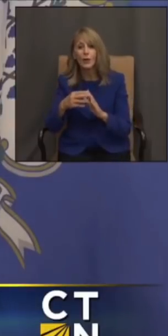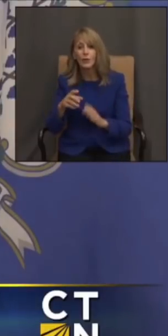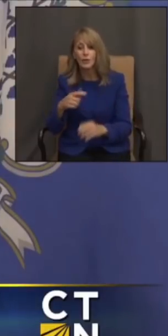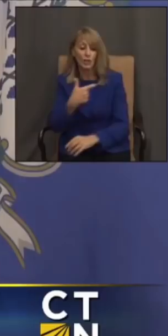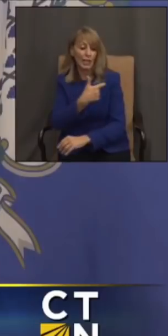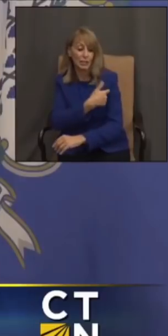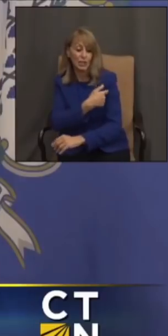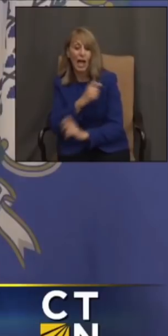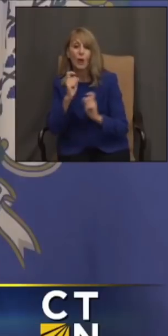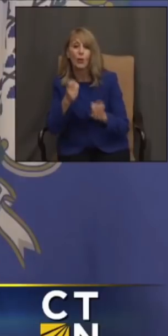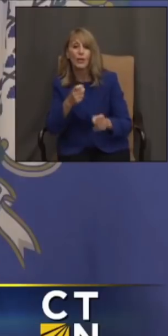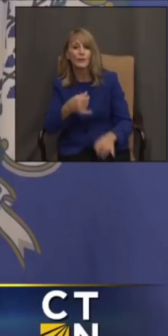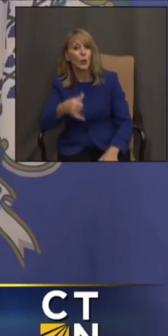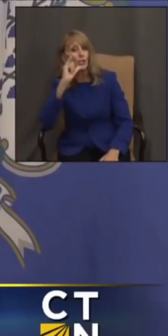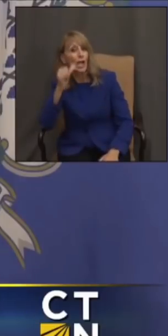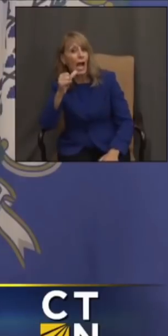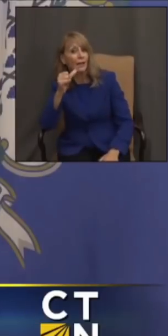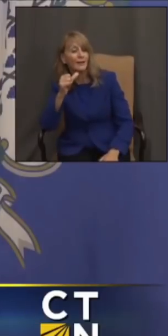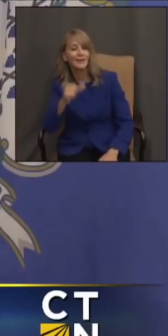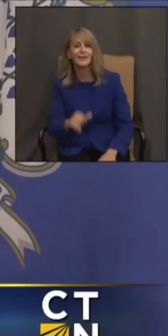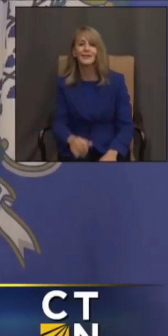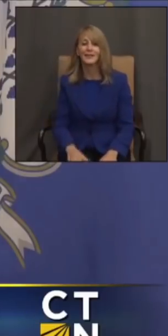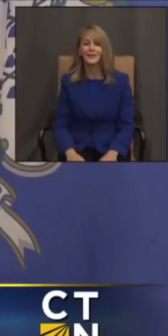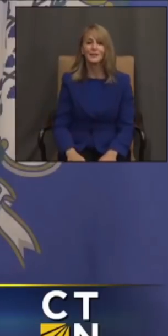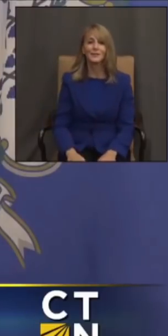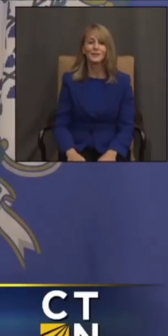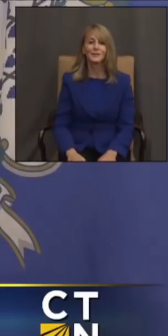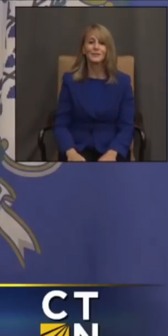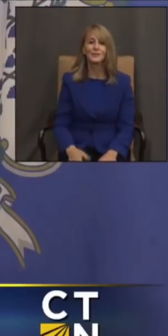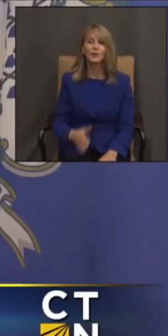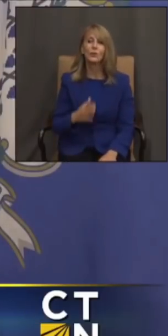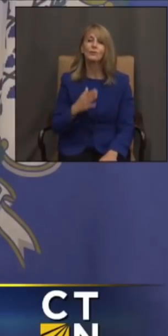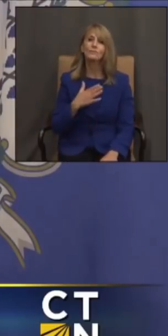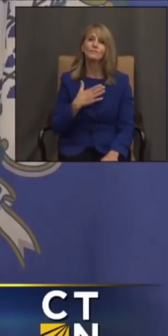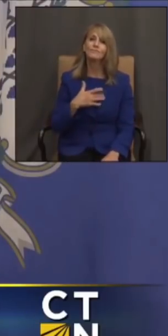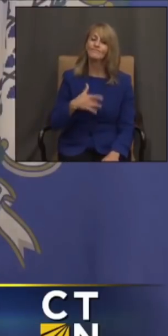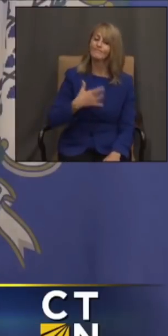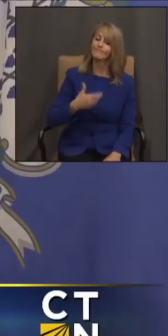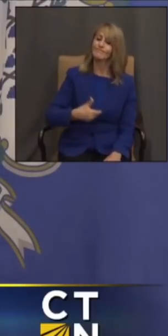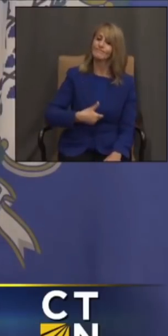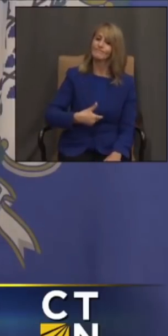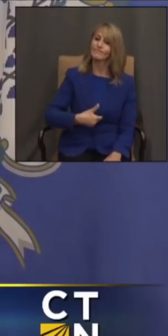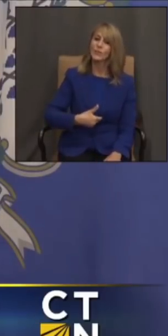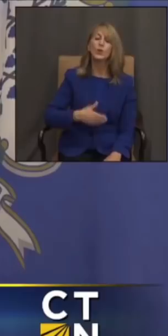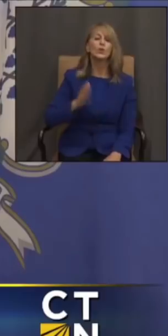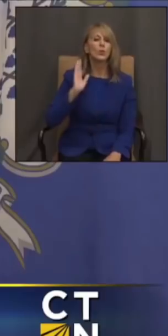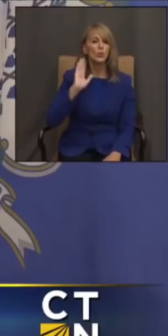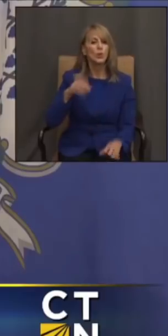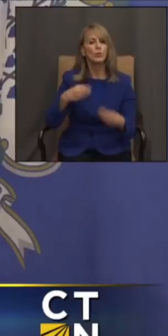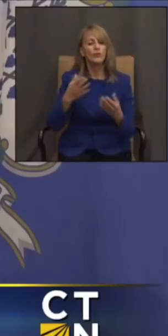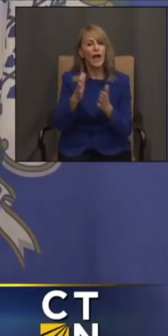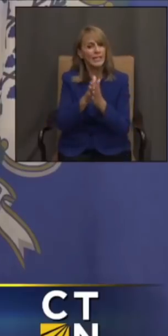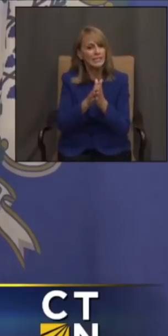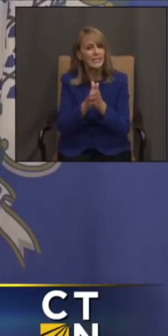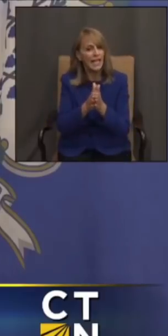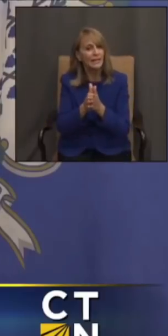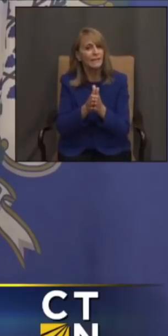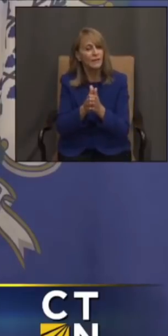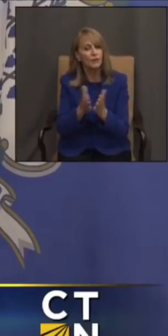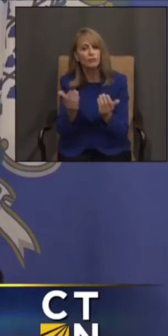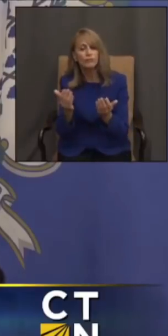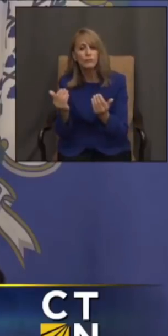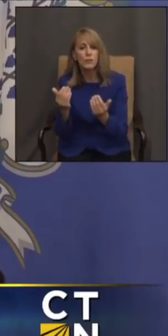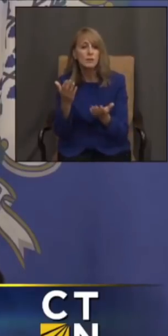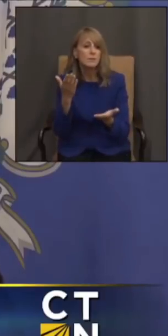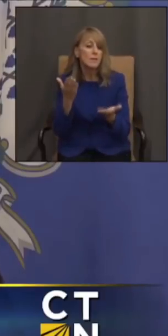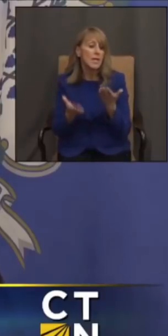had the bars open. So my instinct is there'll be some incentives out there. It very could possibly be,